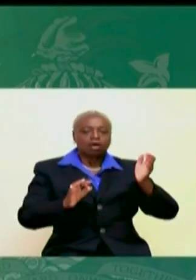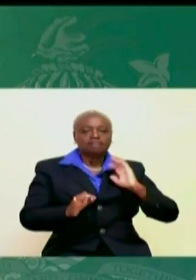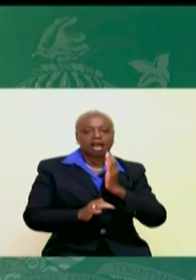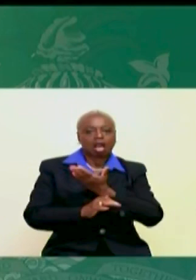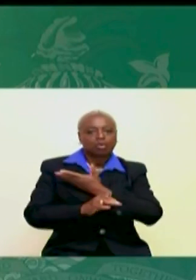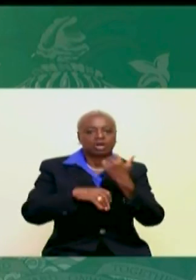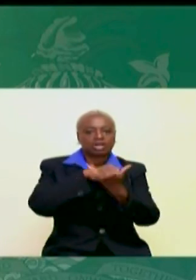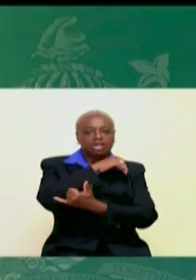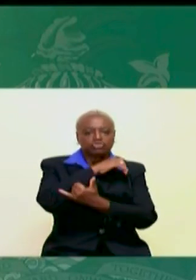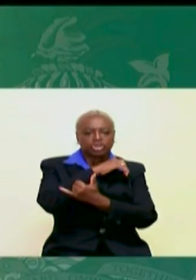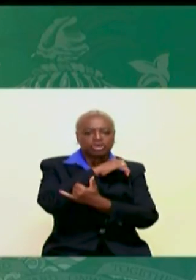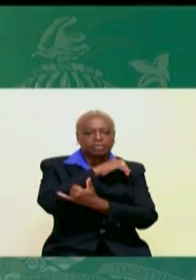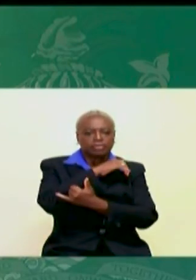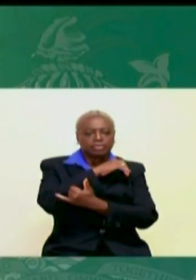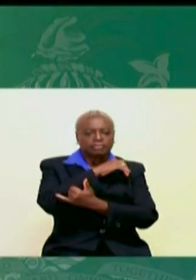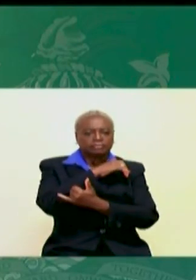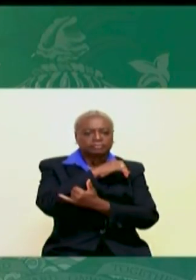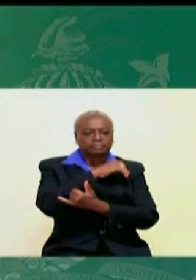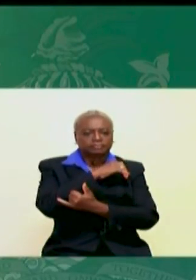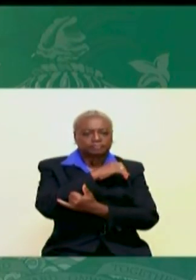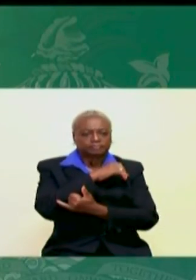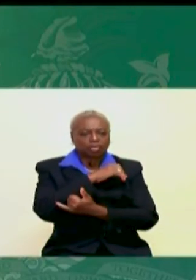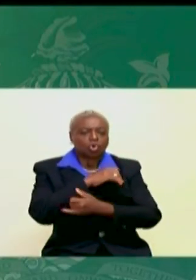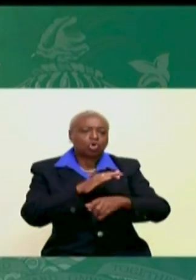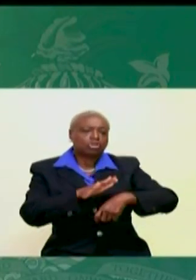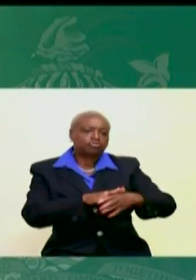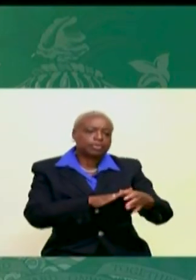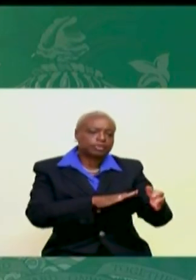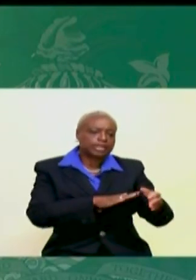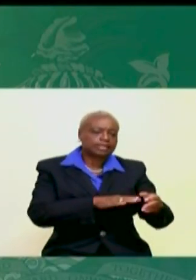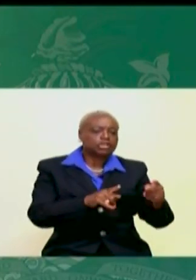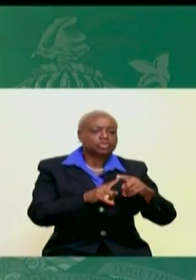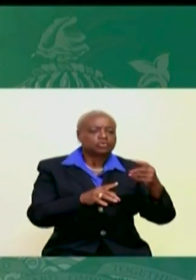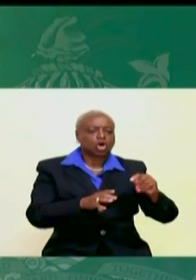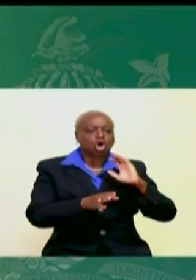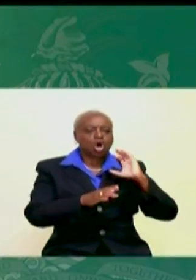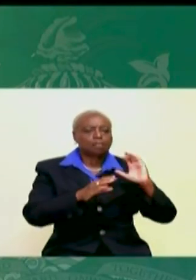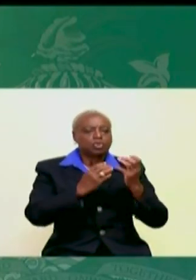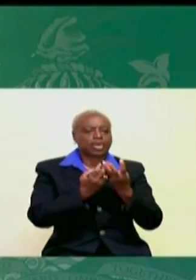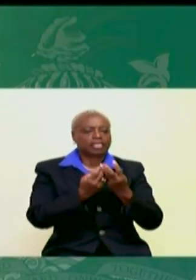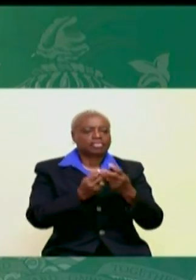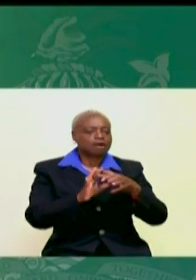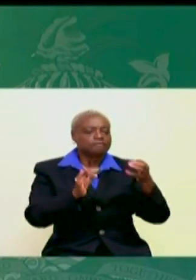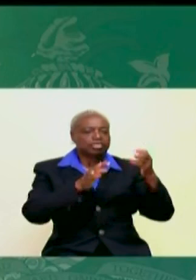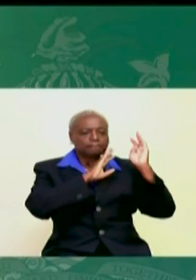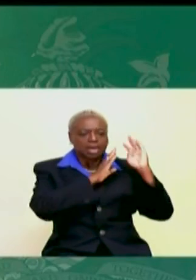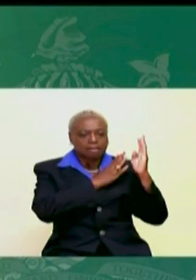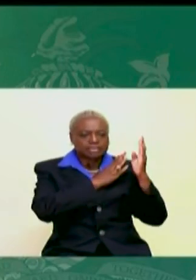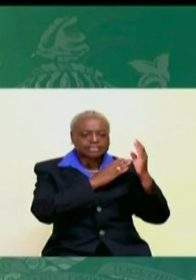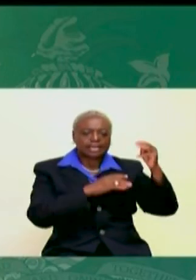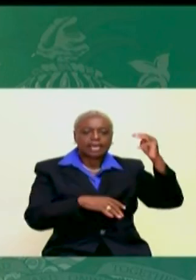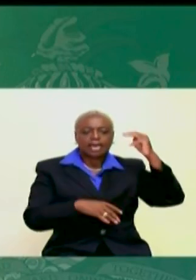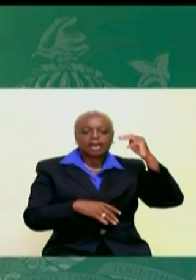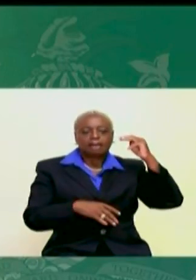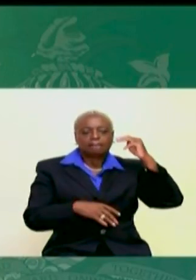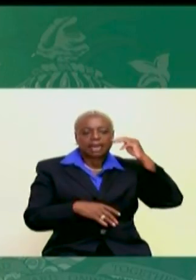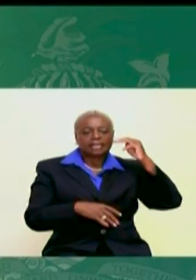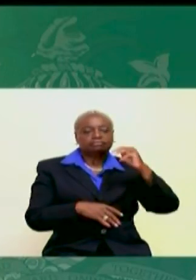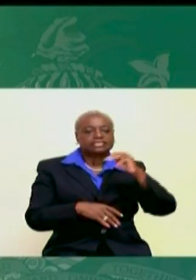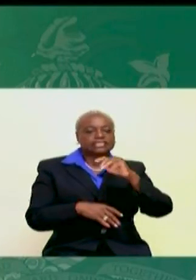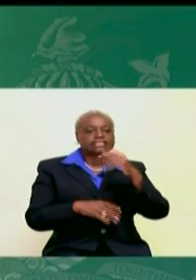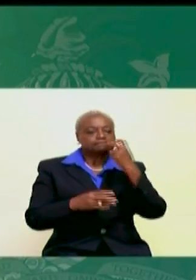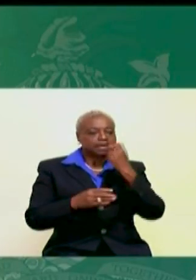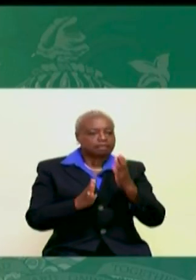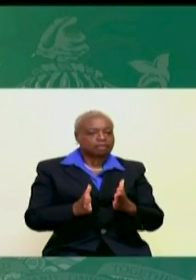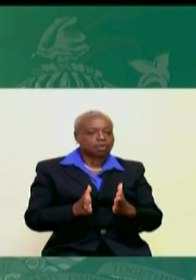who contributed significantly to the Commonwealth of the Bahamas. And Madam Speaker, when I spoke with students in West